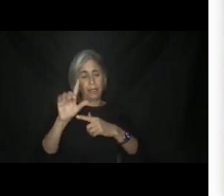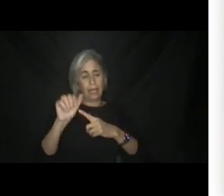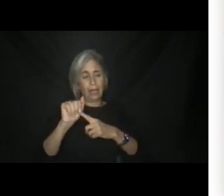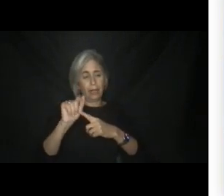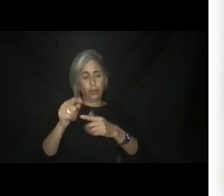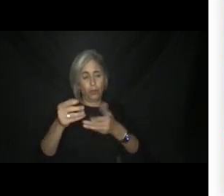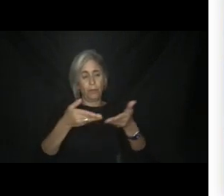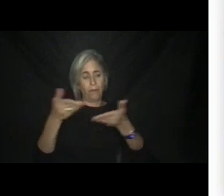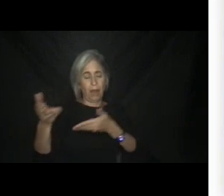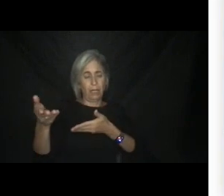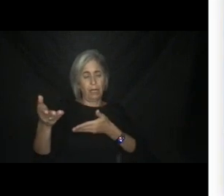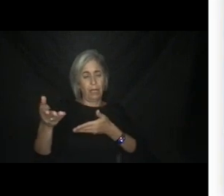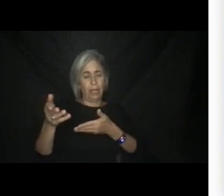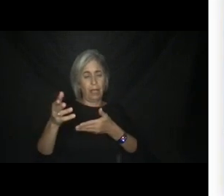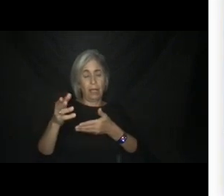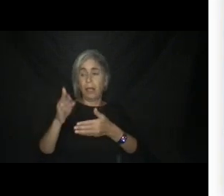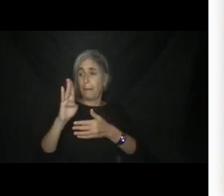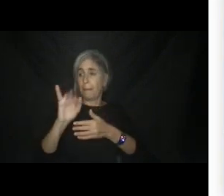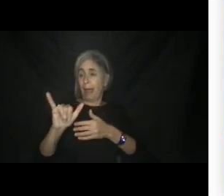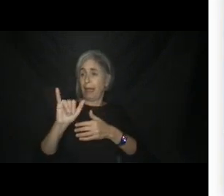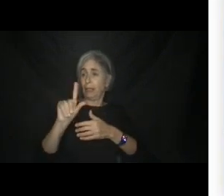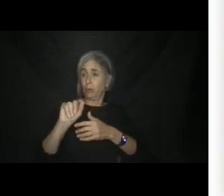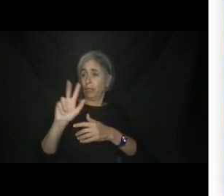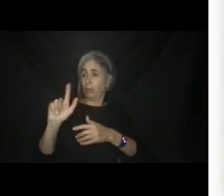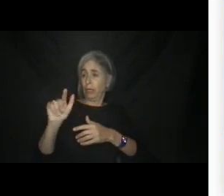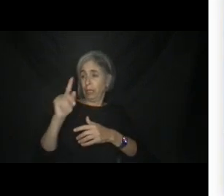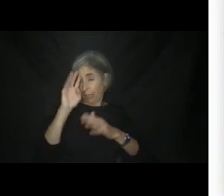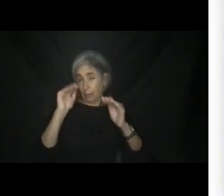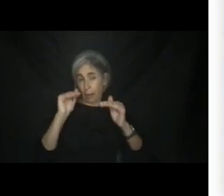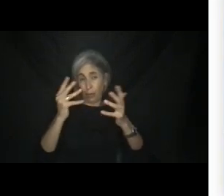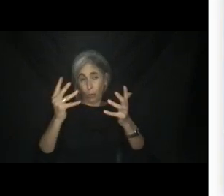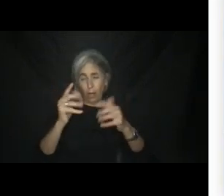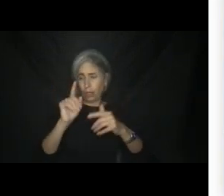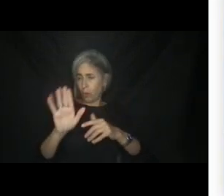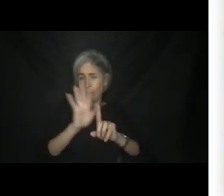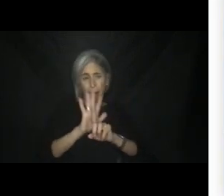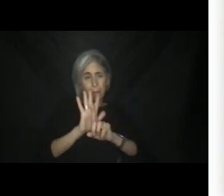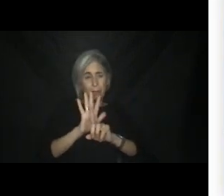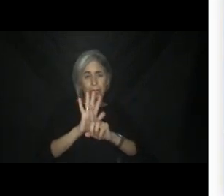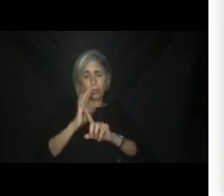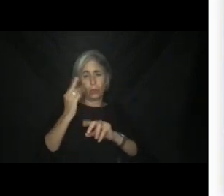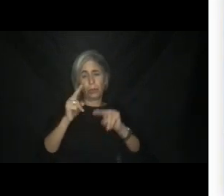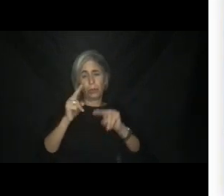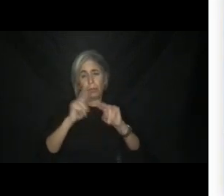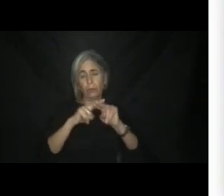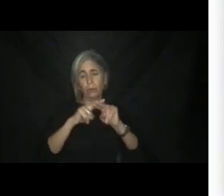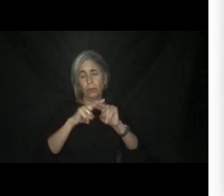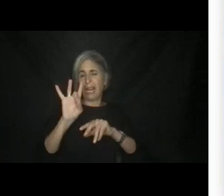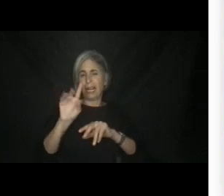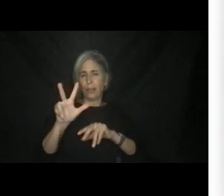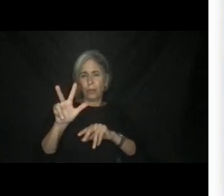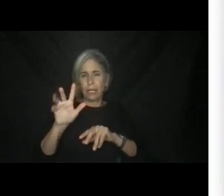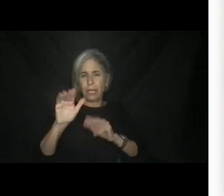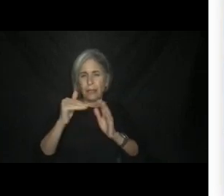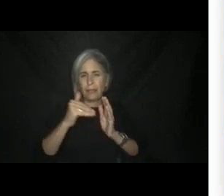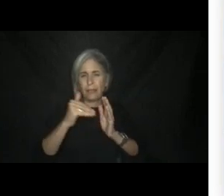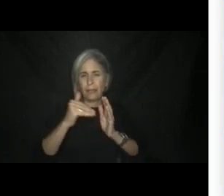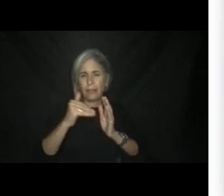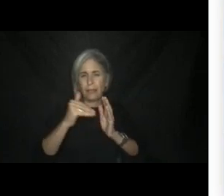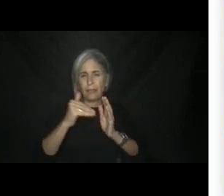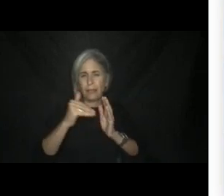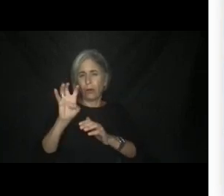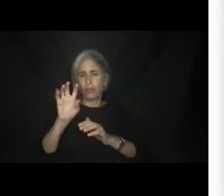provided, that by 2023, we can expect that your population will be 83,490. And again, if we divide